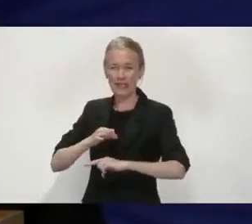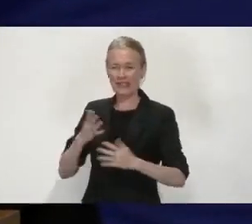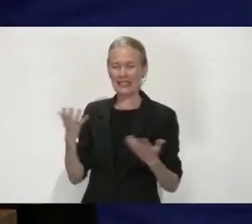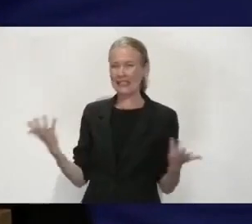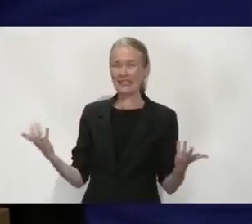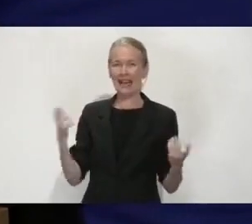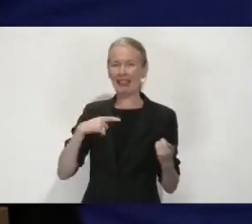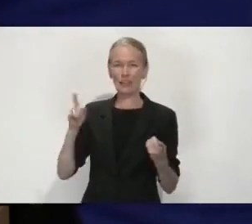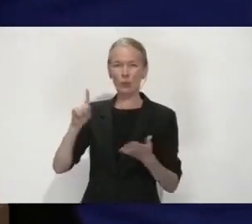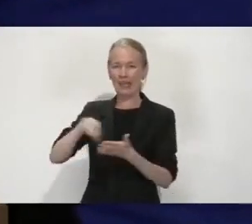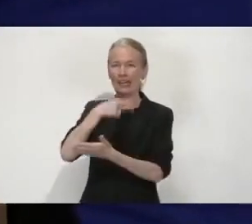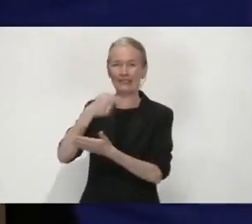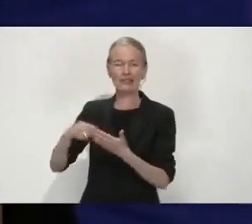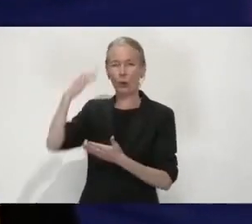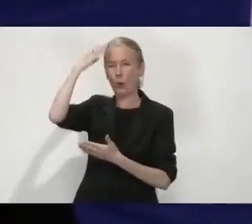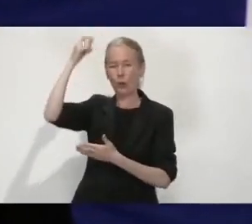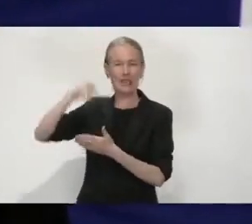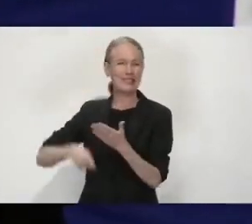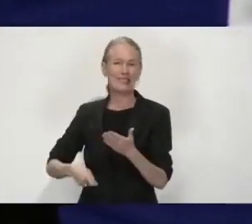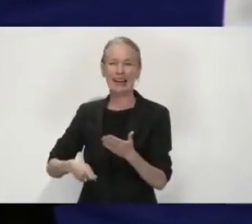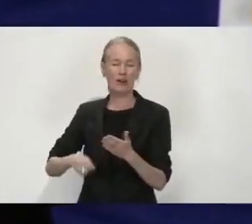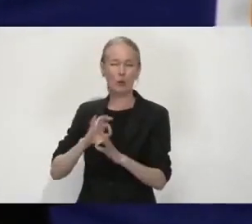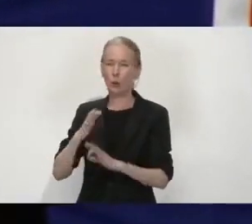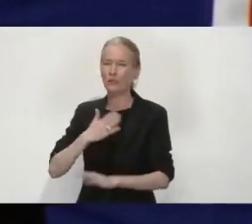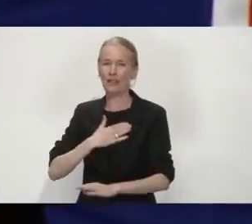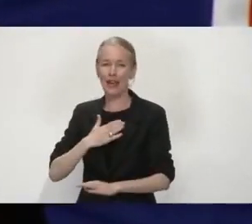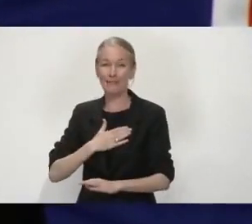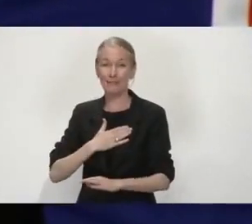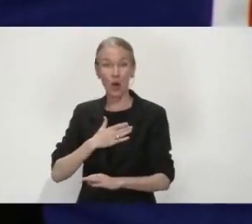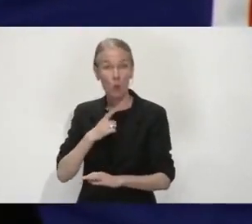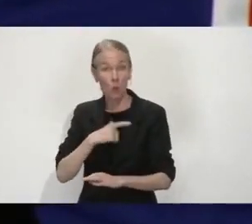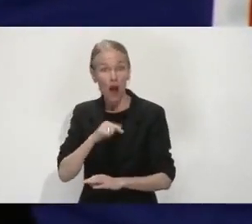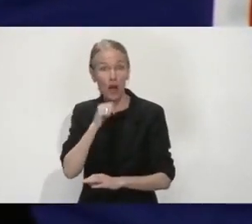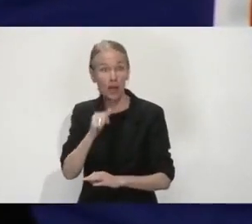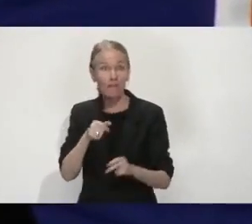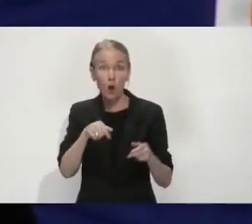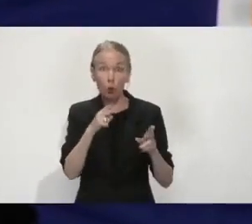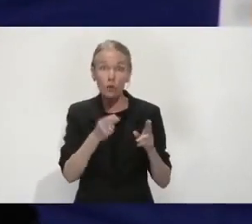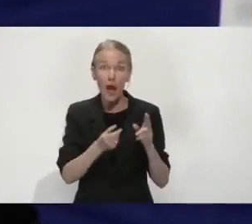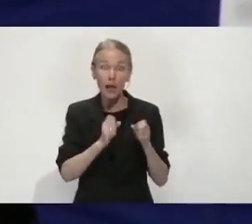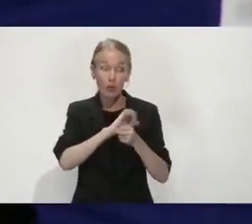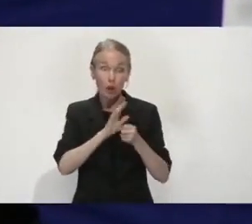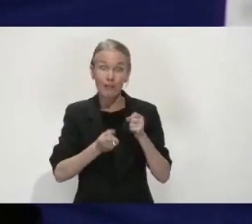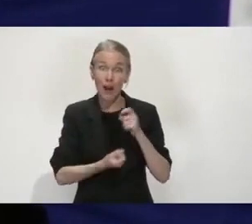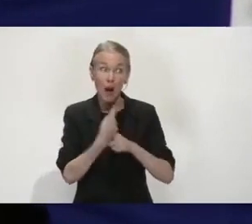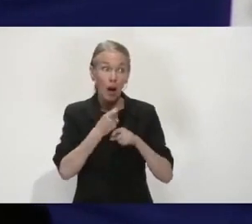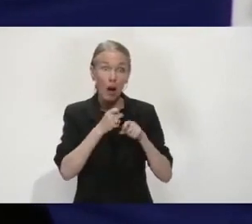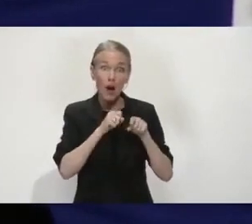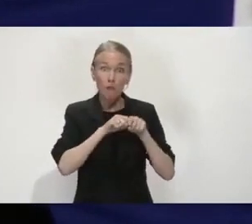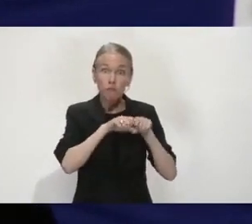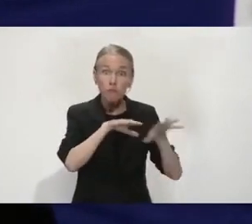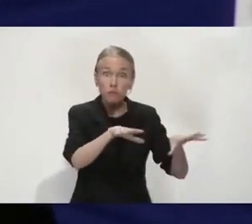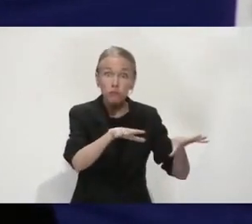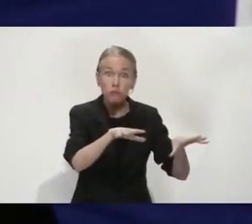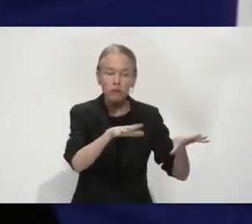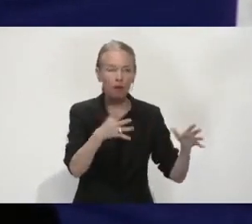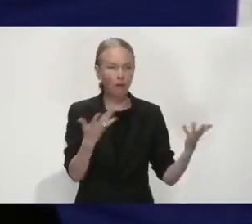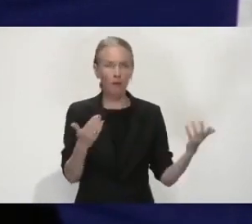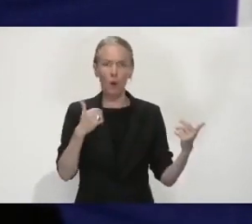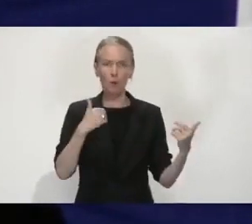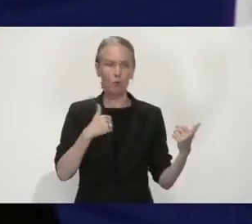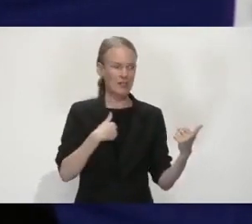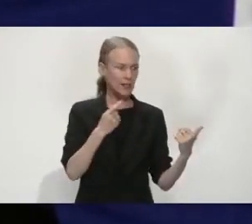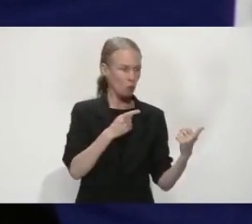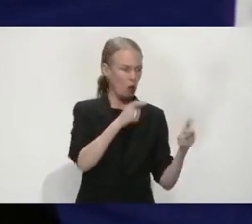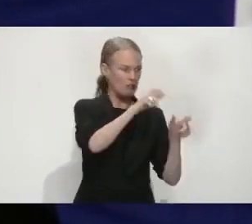if the worst happened and you did have an outbreak in one of the hotels, there would have had to have been transport to Dunedin for secondary or